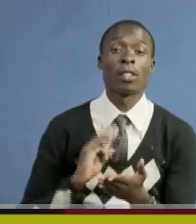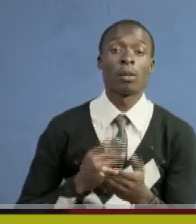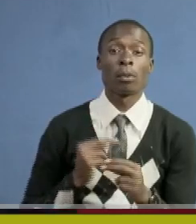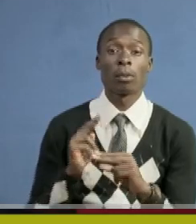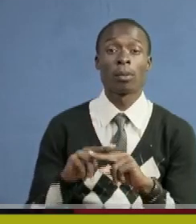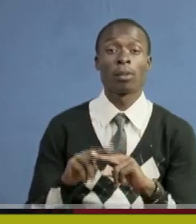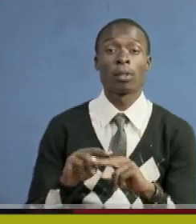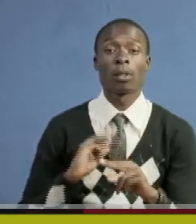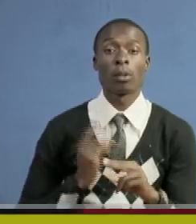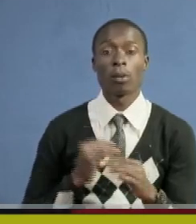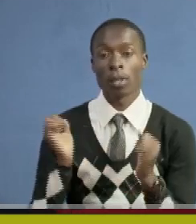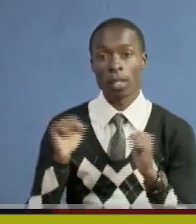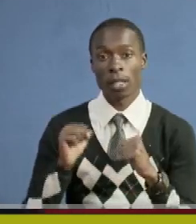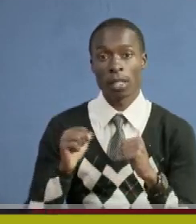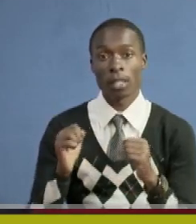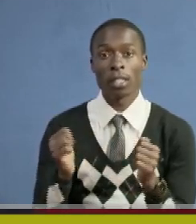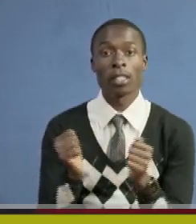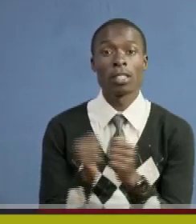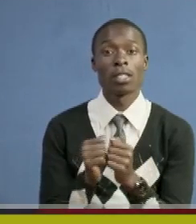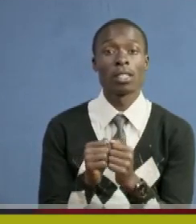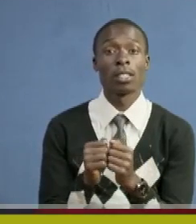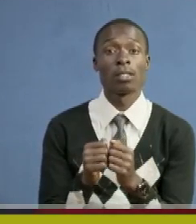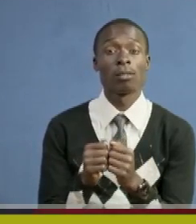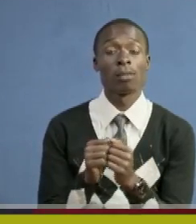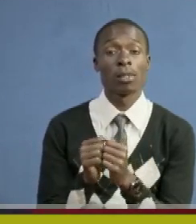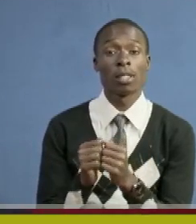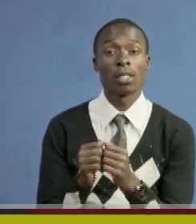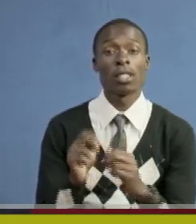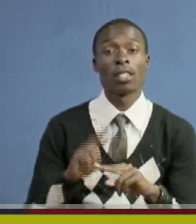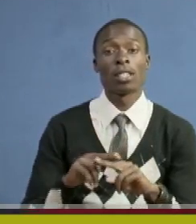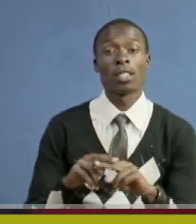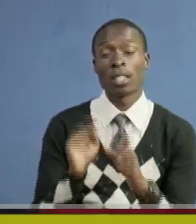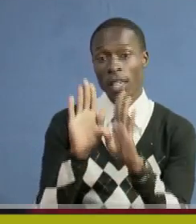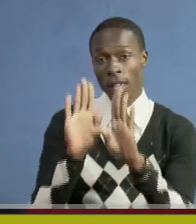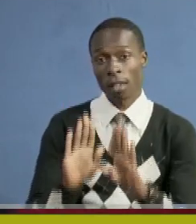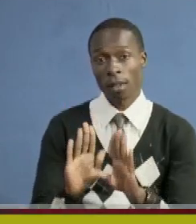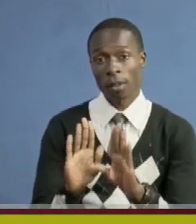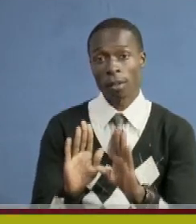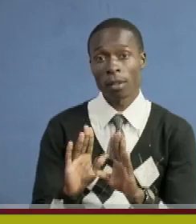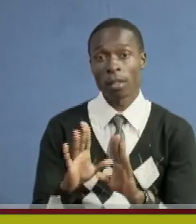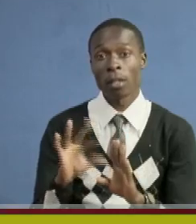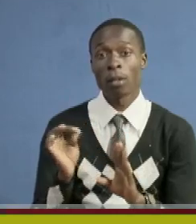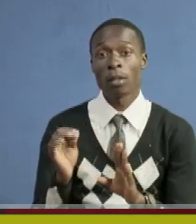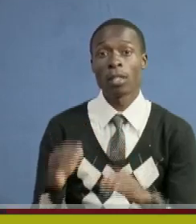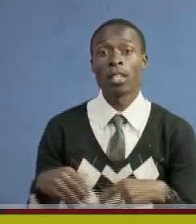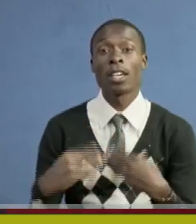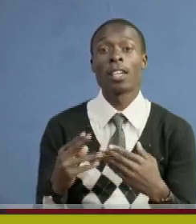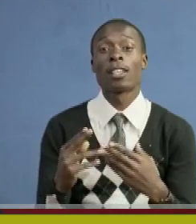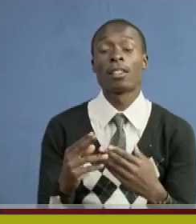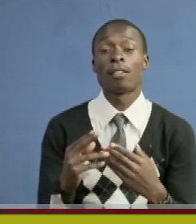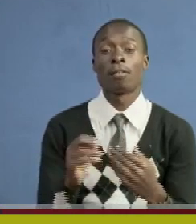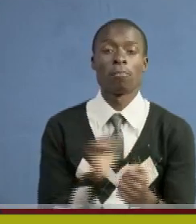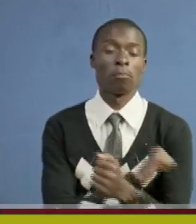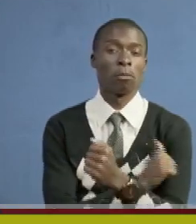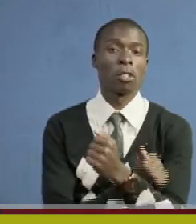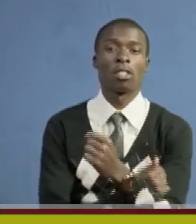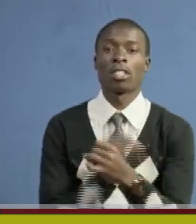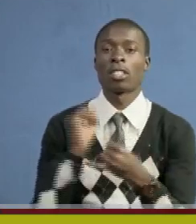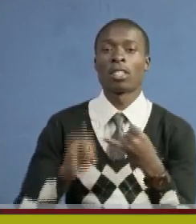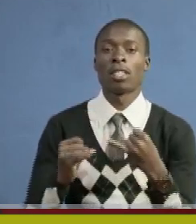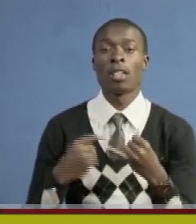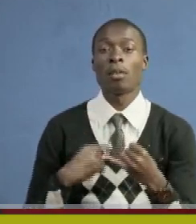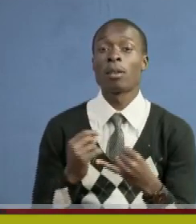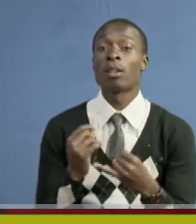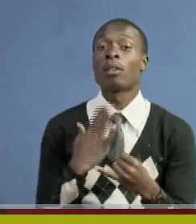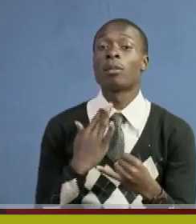We have agreed to sit down with them and we are sitting. And it is important. They are the ones to give us final authority. So I would like to